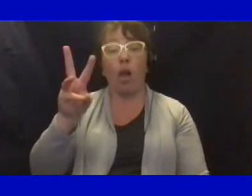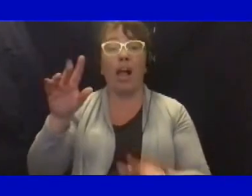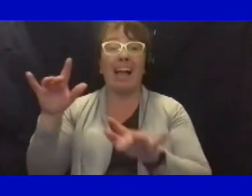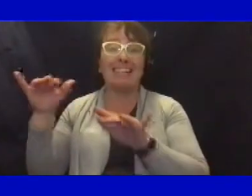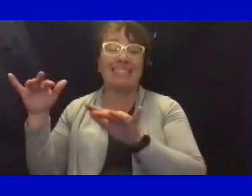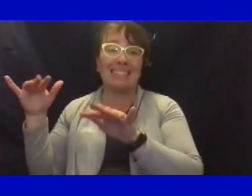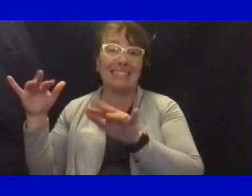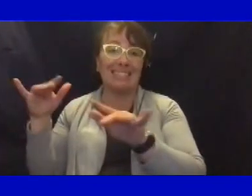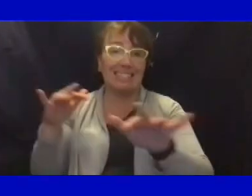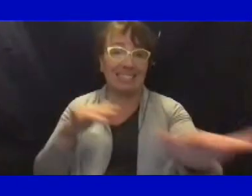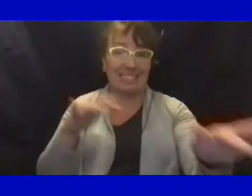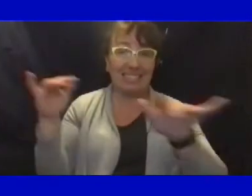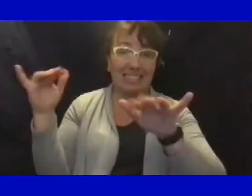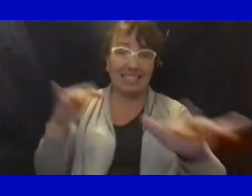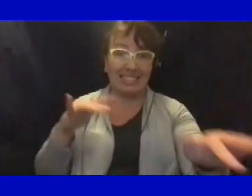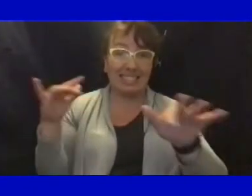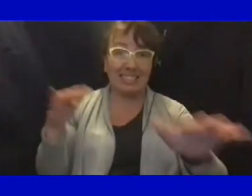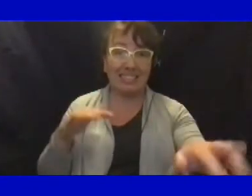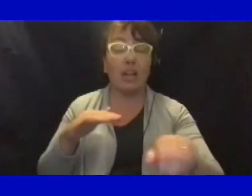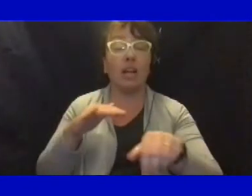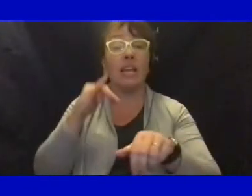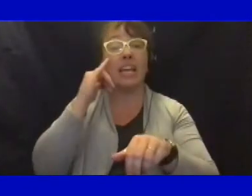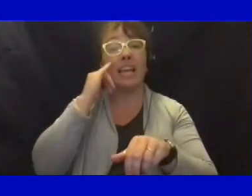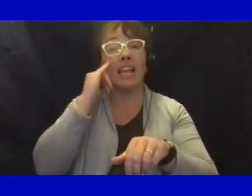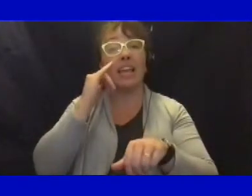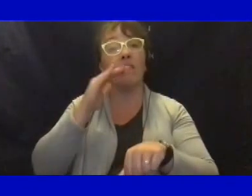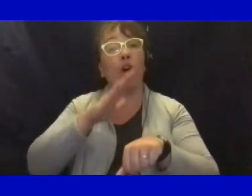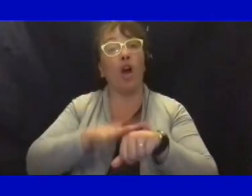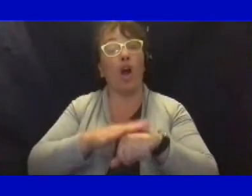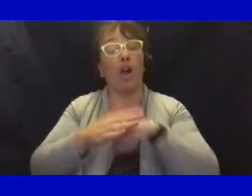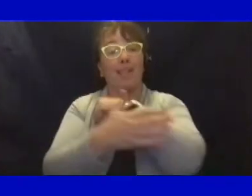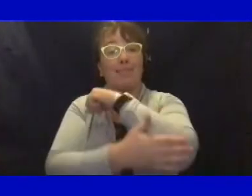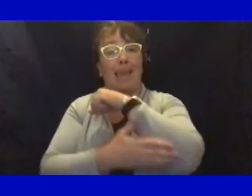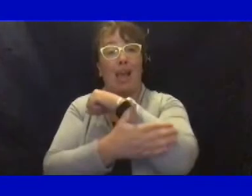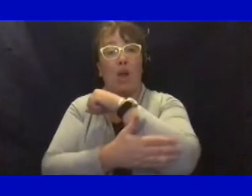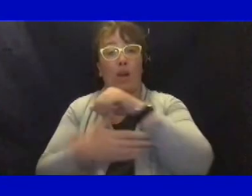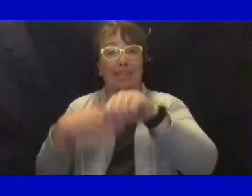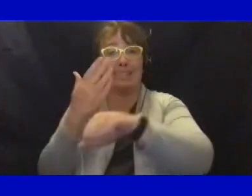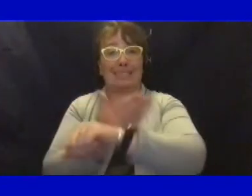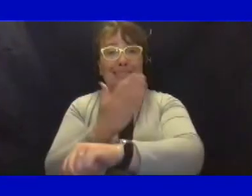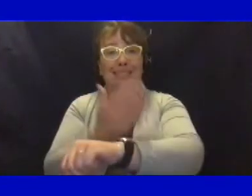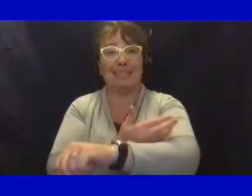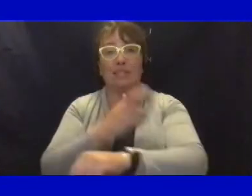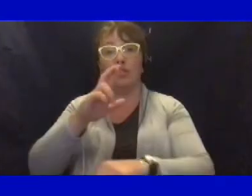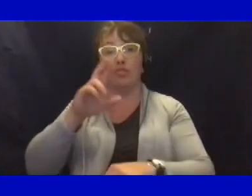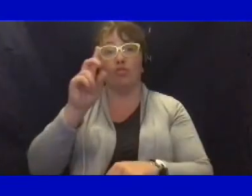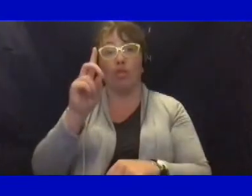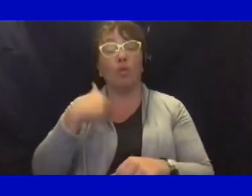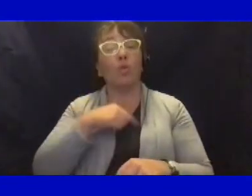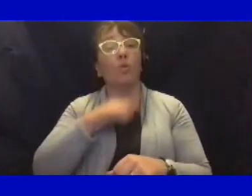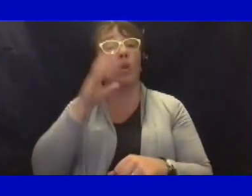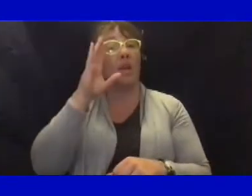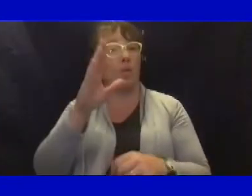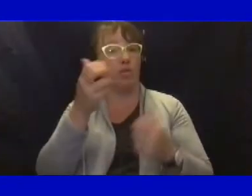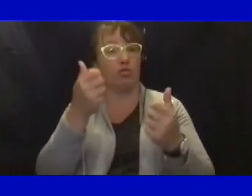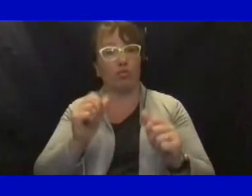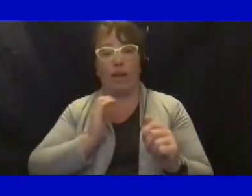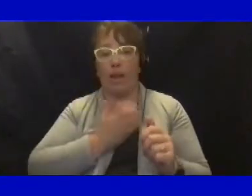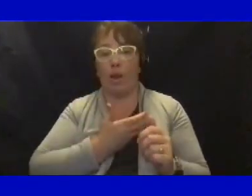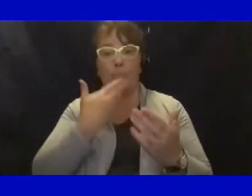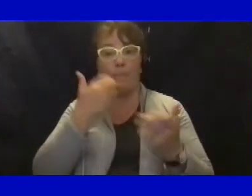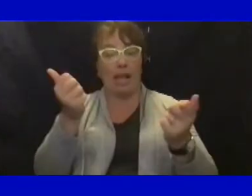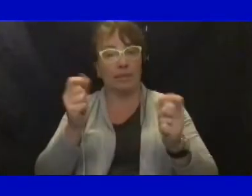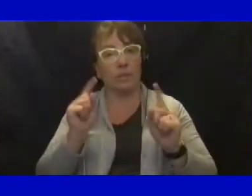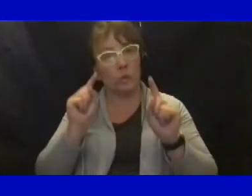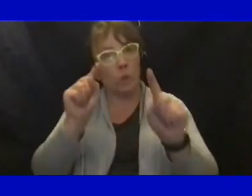been deposited on a county maintained road, we will do our best to open that road, get the debris off the road